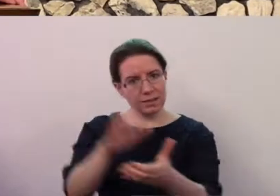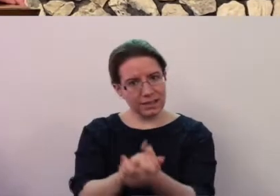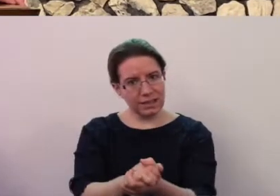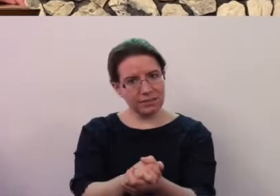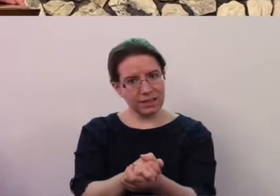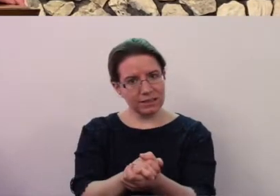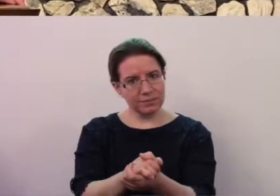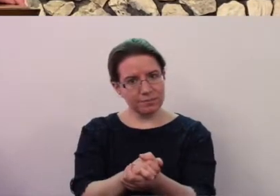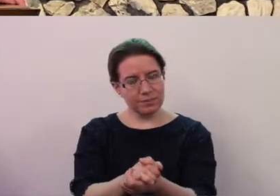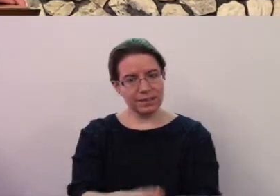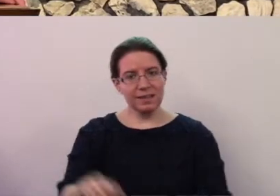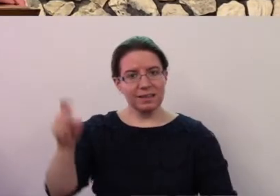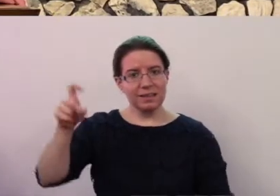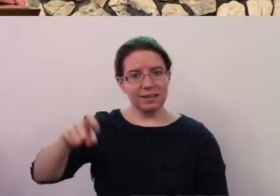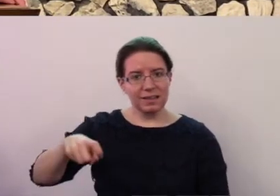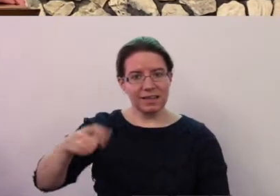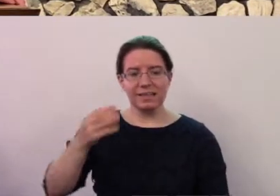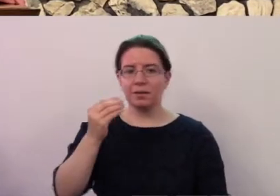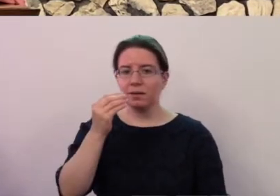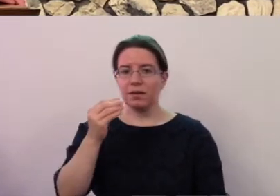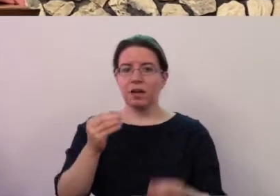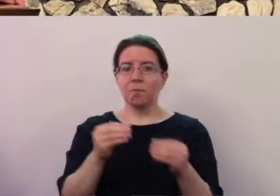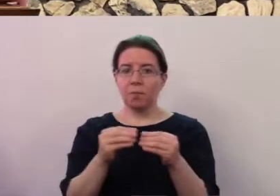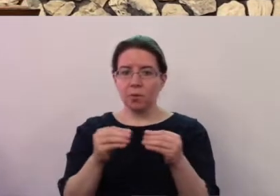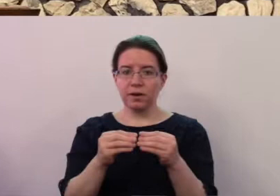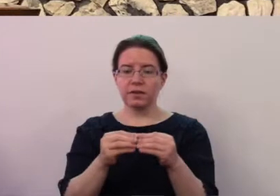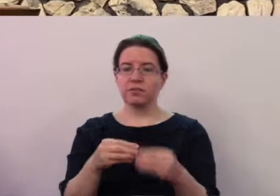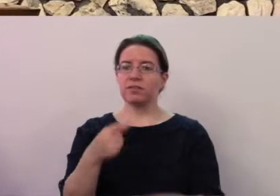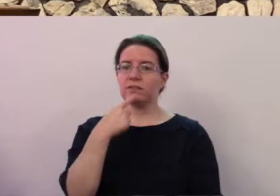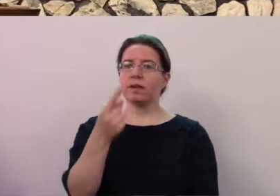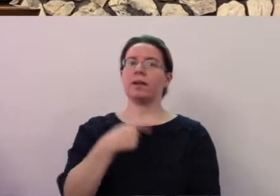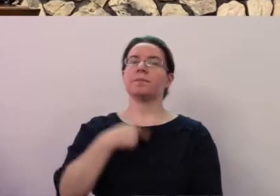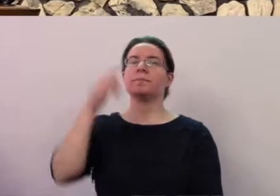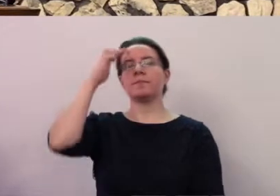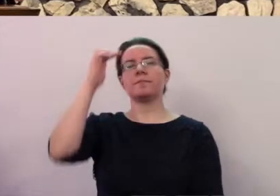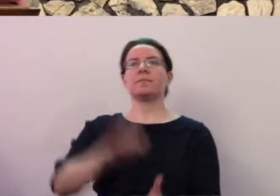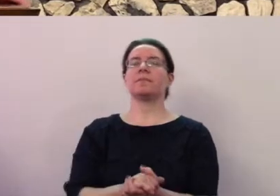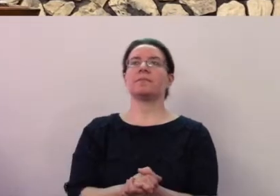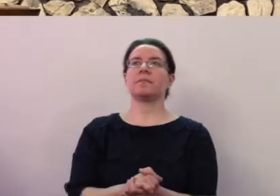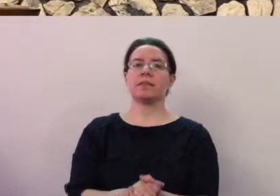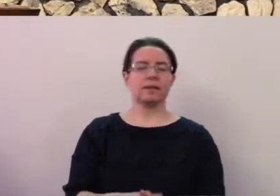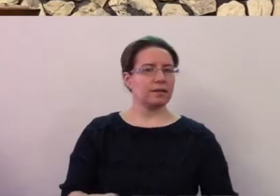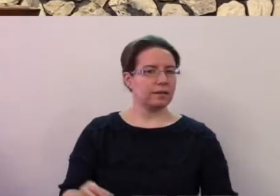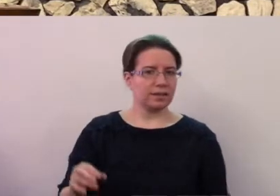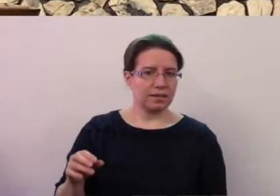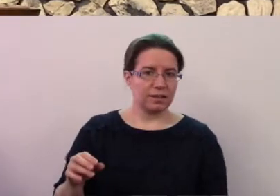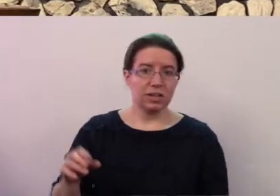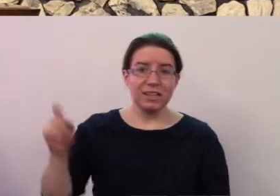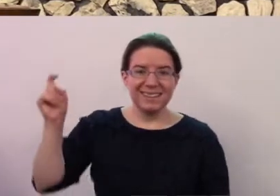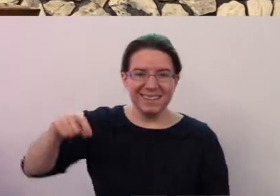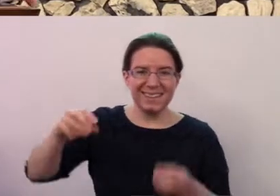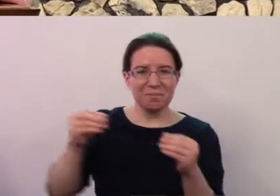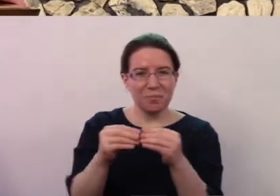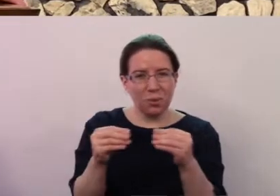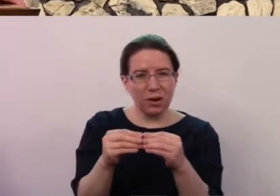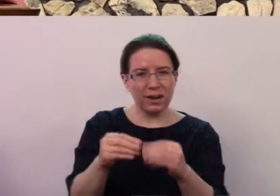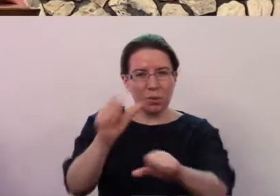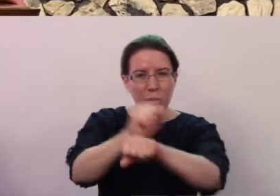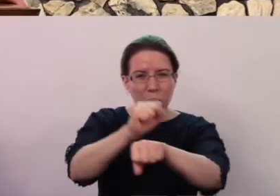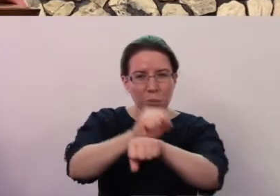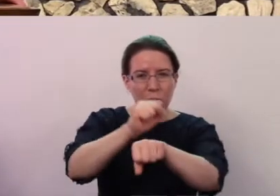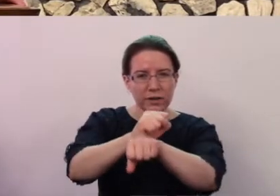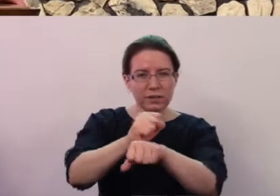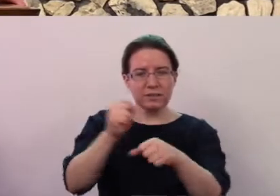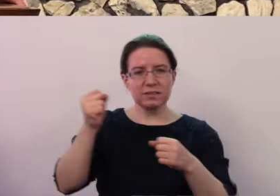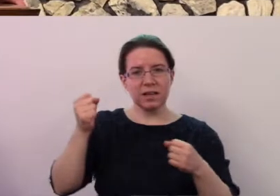than mental assent. And it's more than a verbal profession. You must be born from above. You must